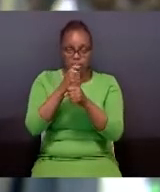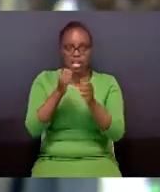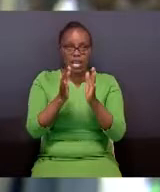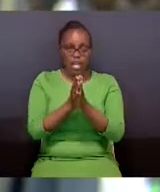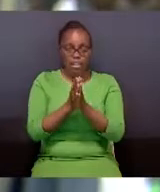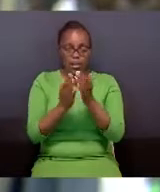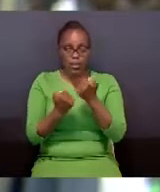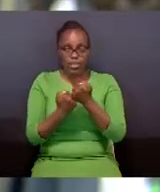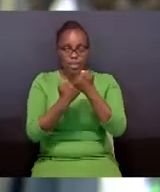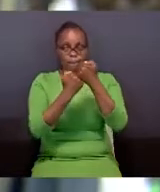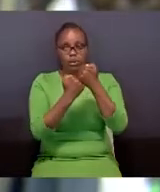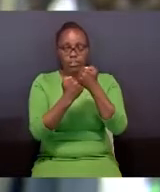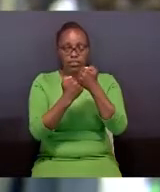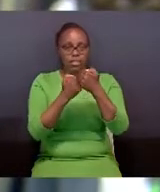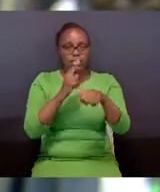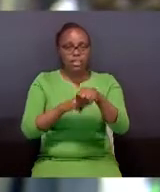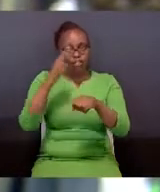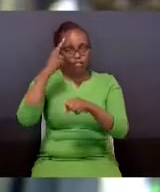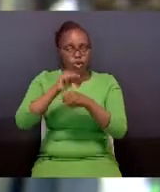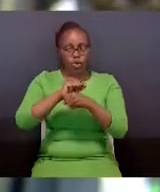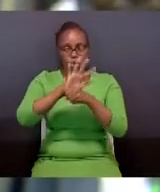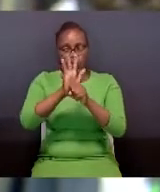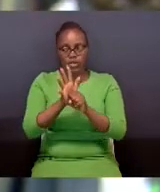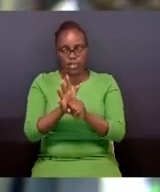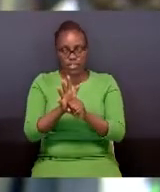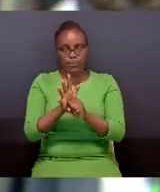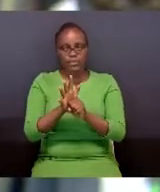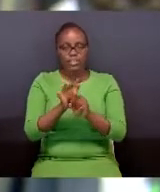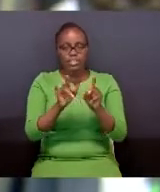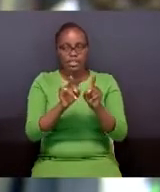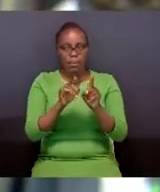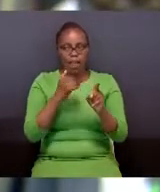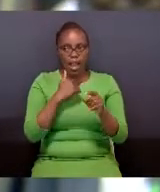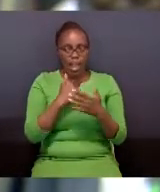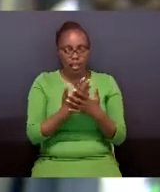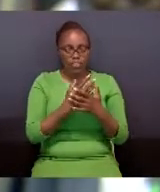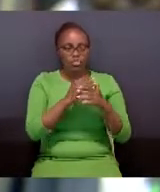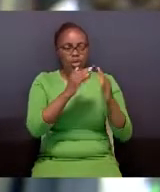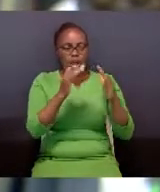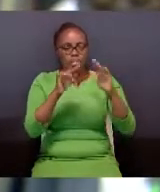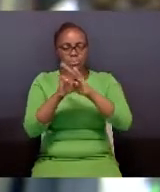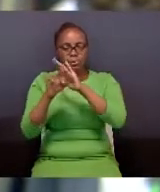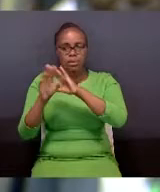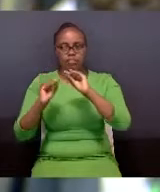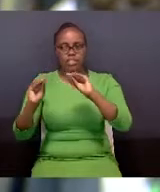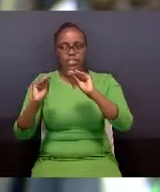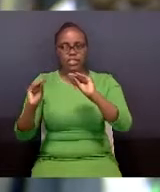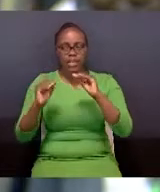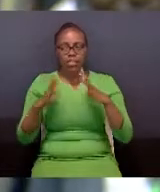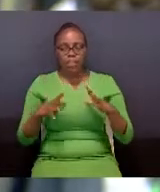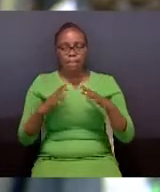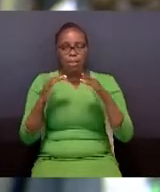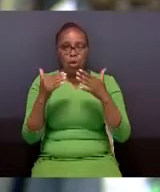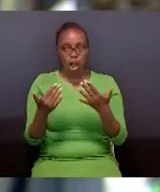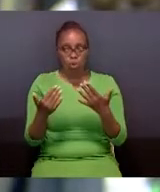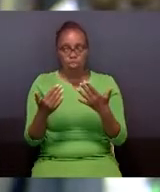they supported us during COVID-19 pandemic. So they went from house to house and teaching people how to comprehend